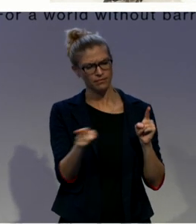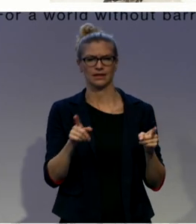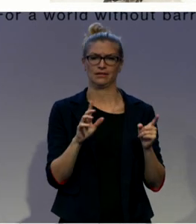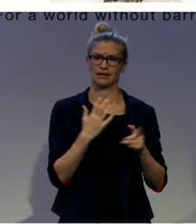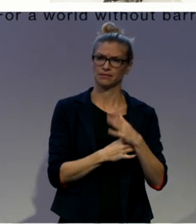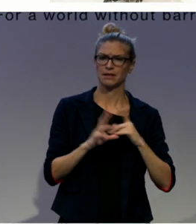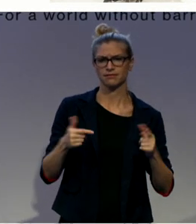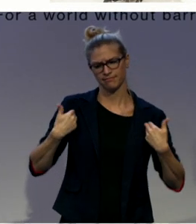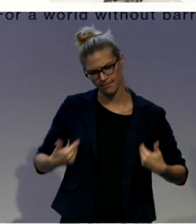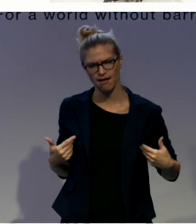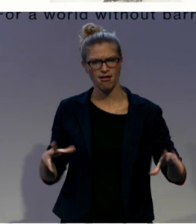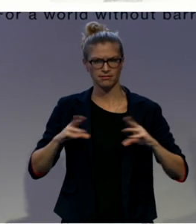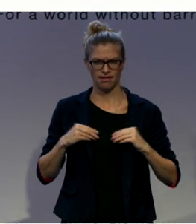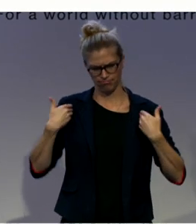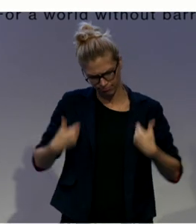dignity.